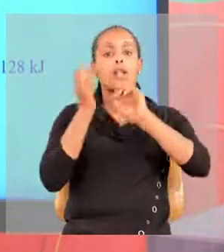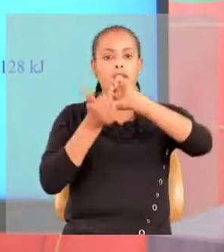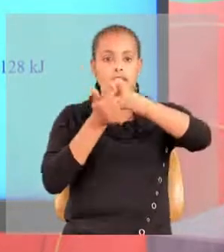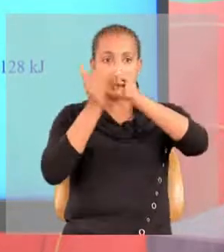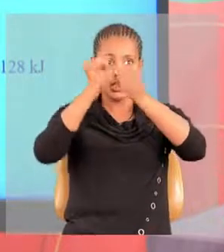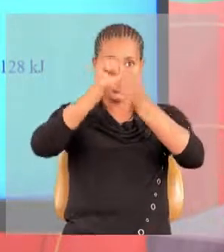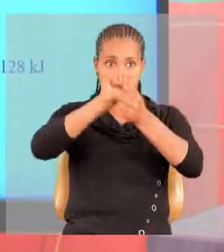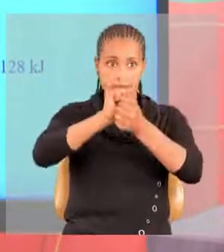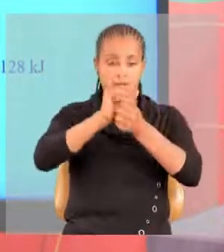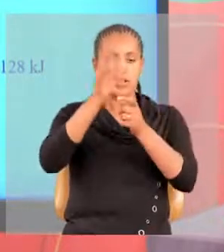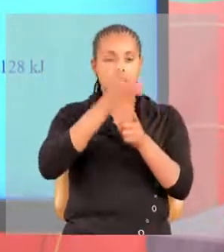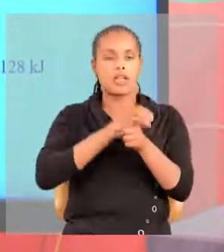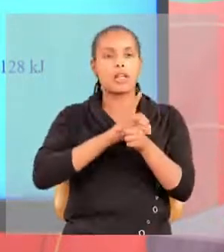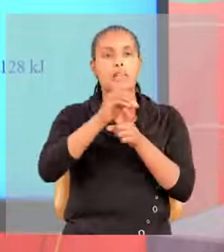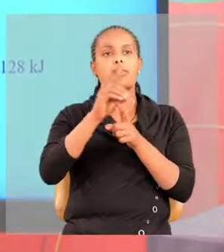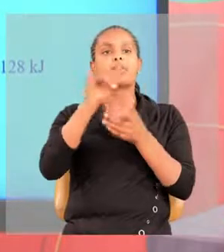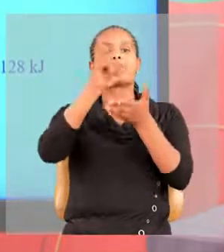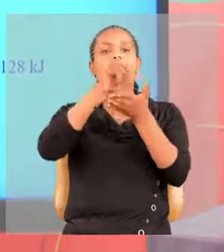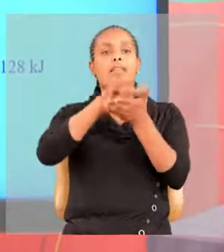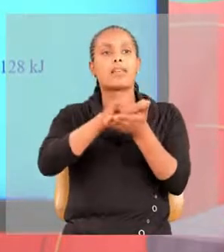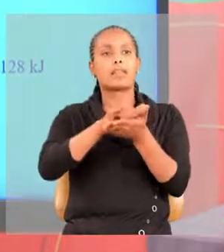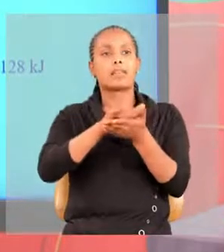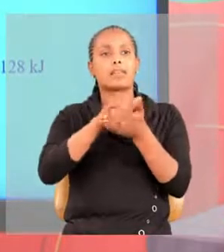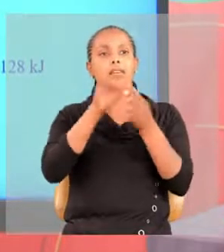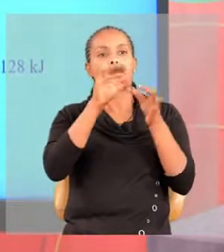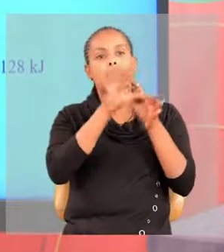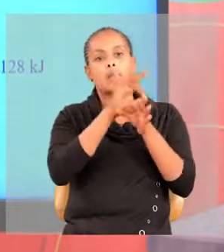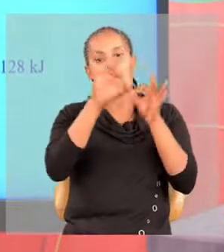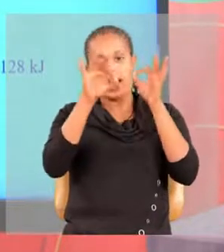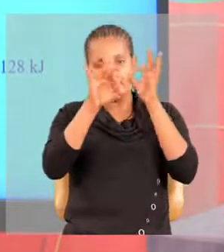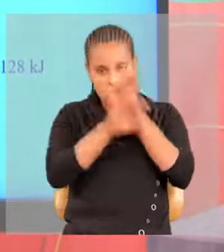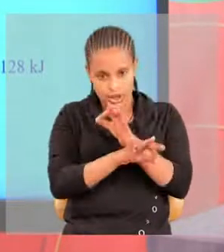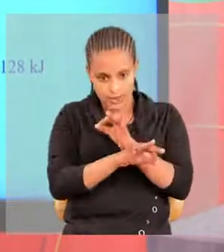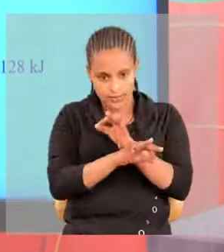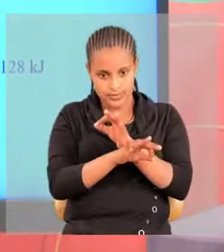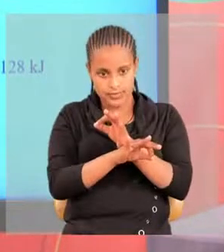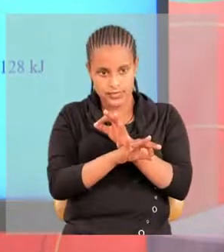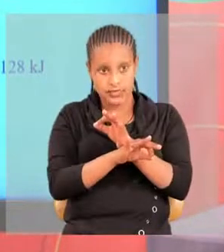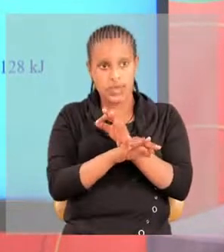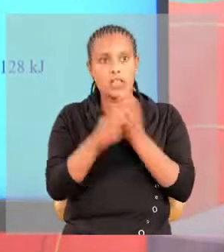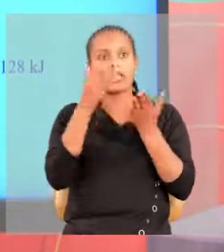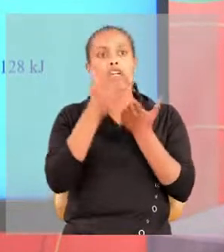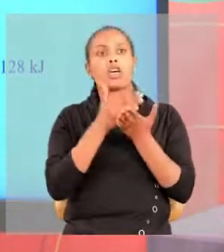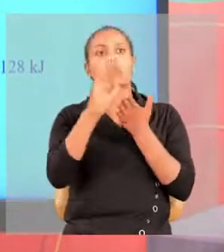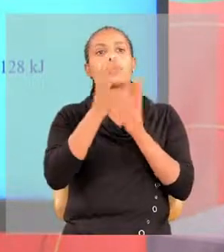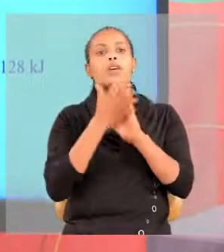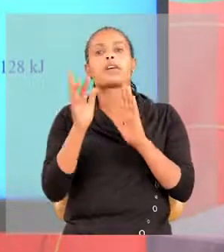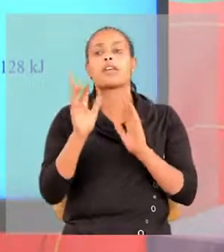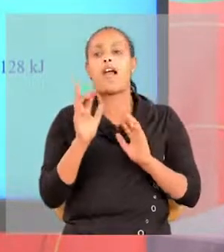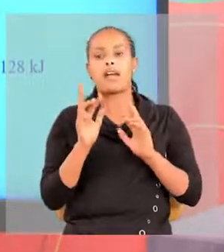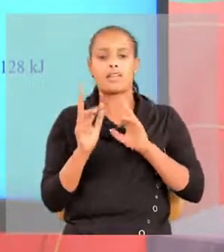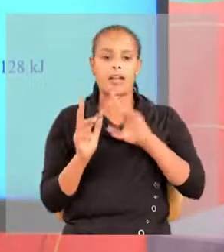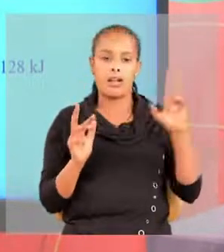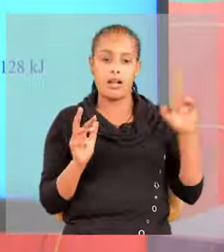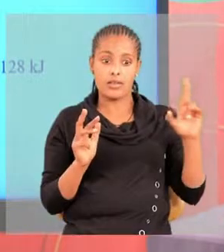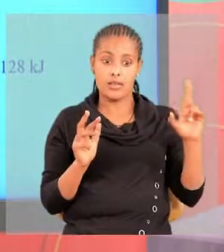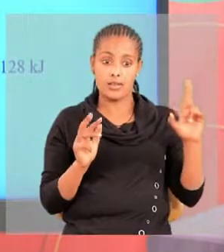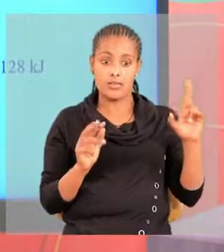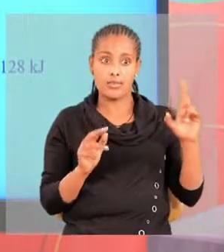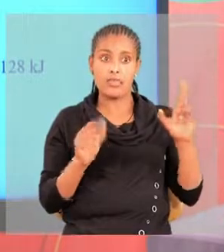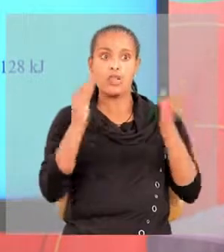shift in the direction that replenish the removed reactant, the